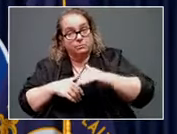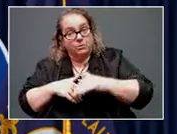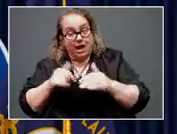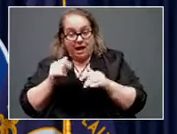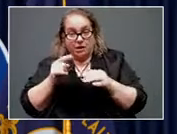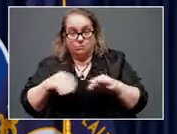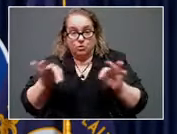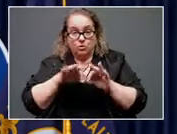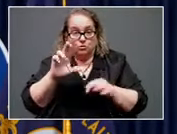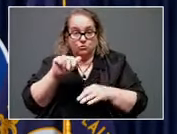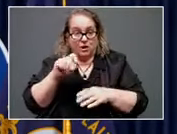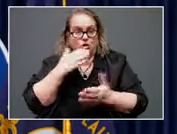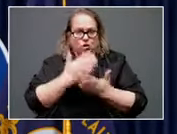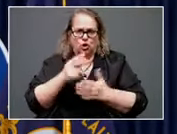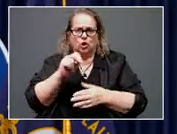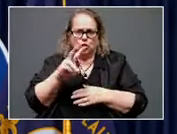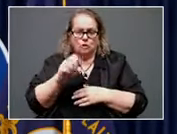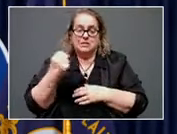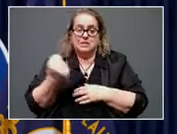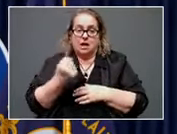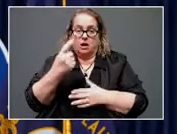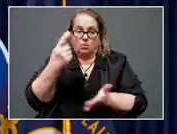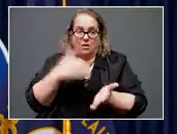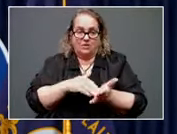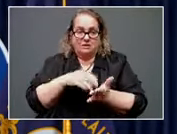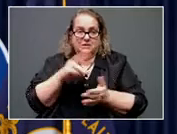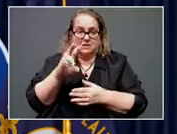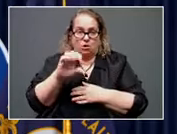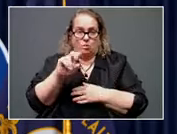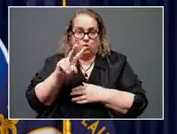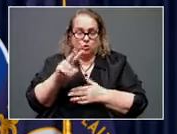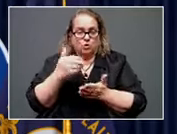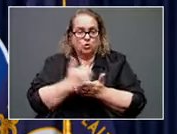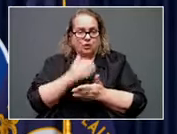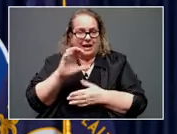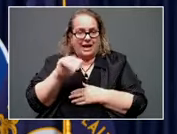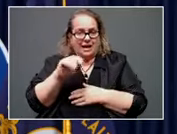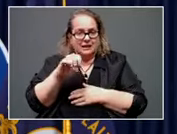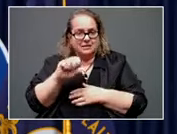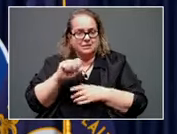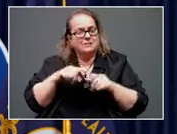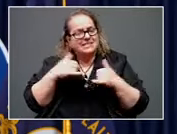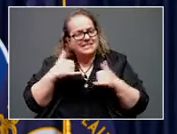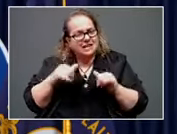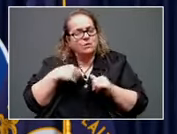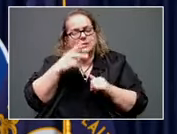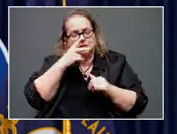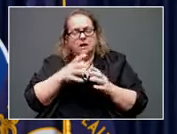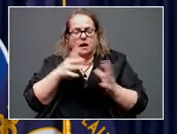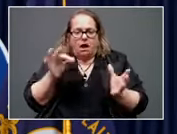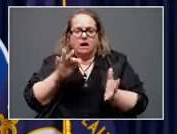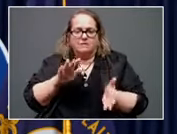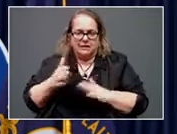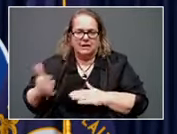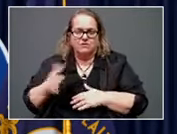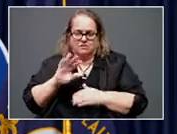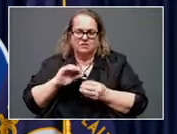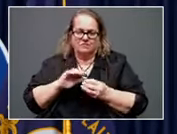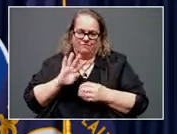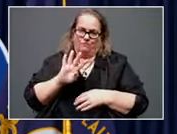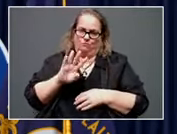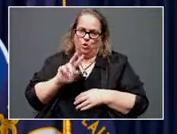Saturday, 1,602 new cases, but still, we are seeing a lot of deaths, 42 new